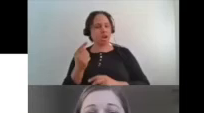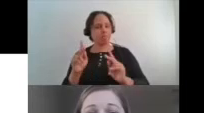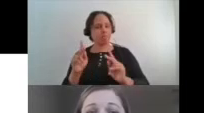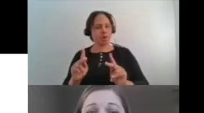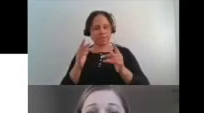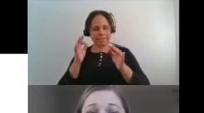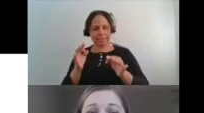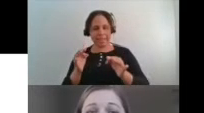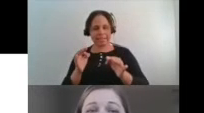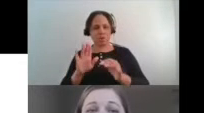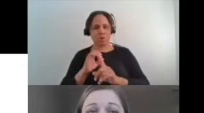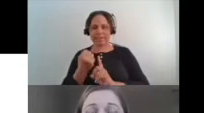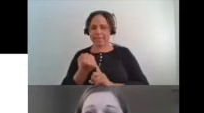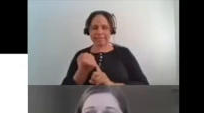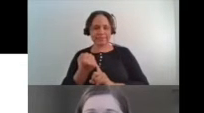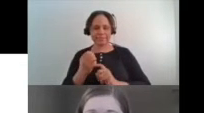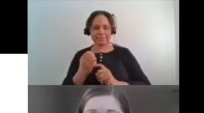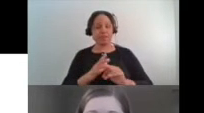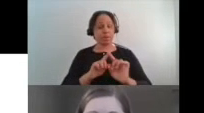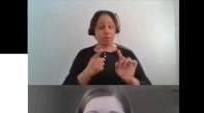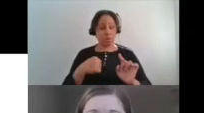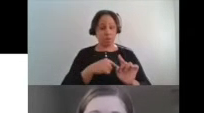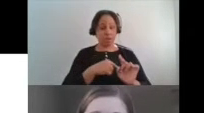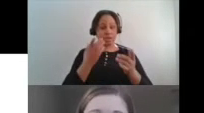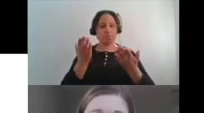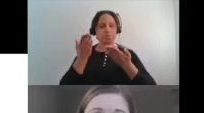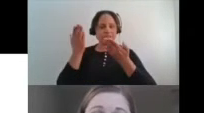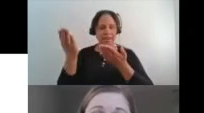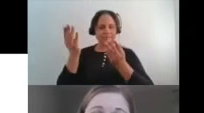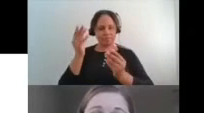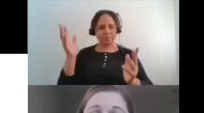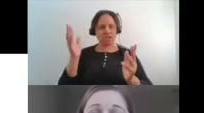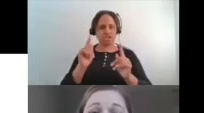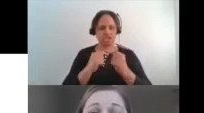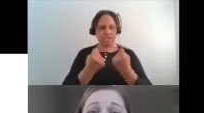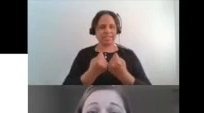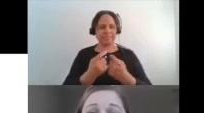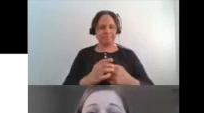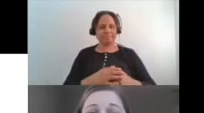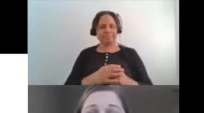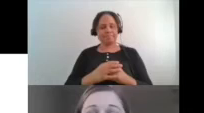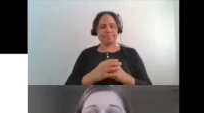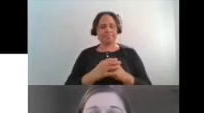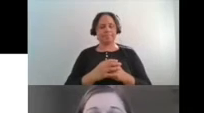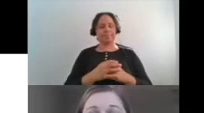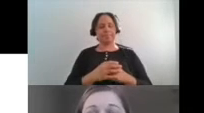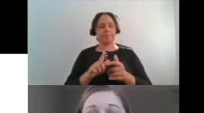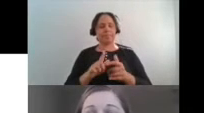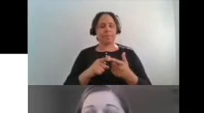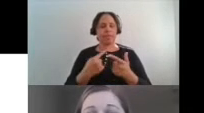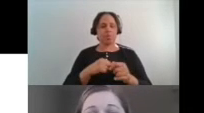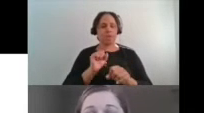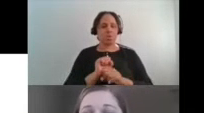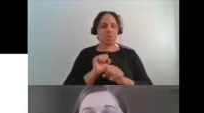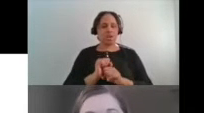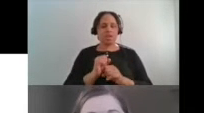case, but we are the ones presenting that information to the team. And then we work with that multidisciplinary team